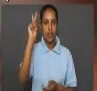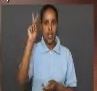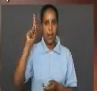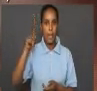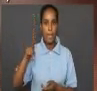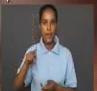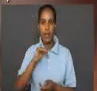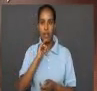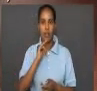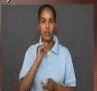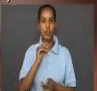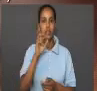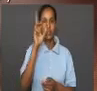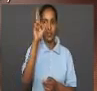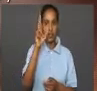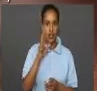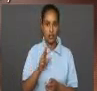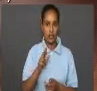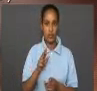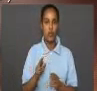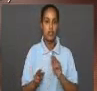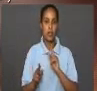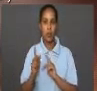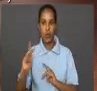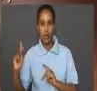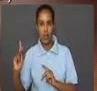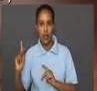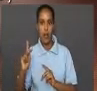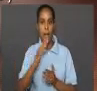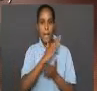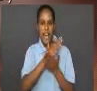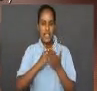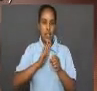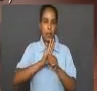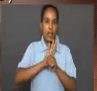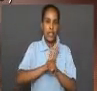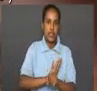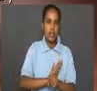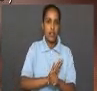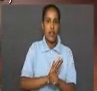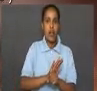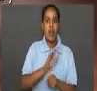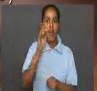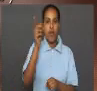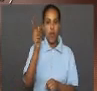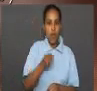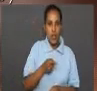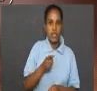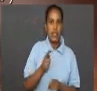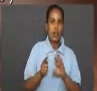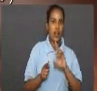Kp is the ratio of the product's partial pressures over the